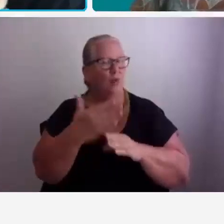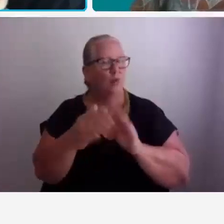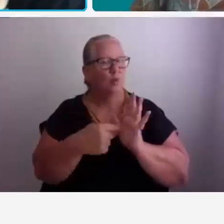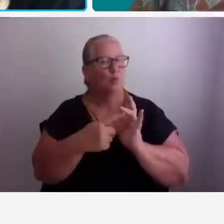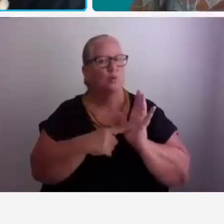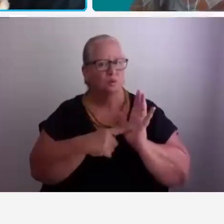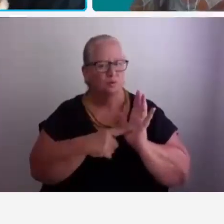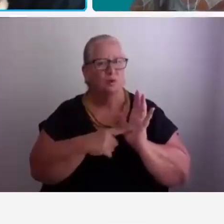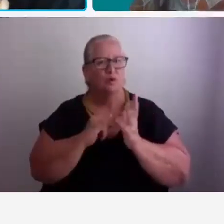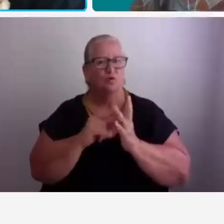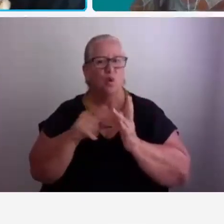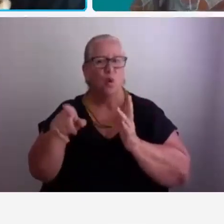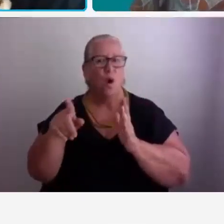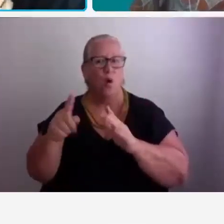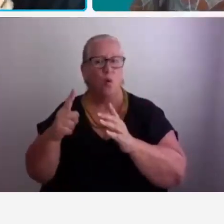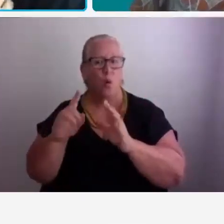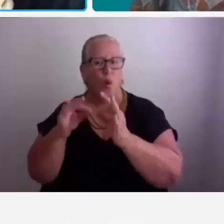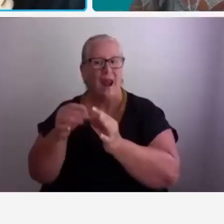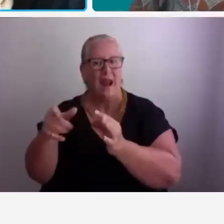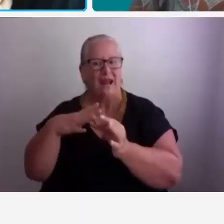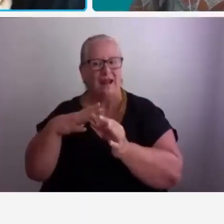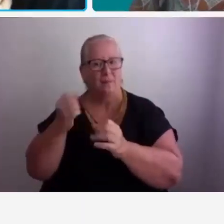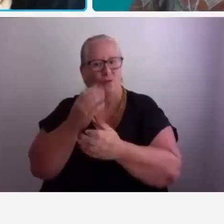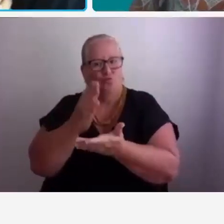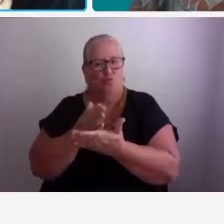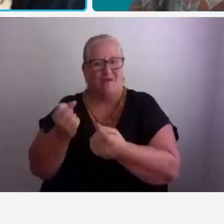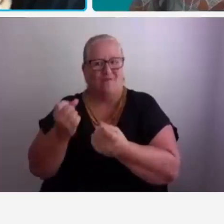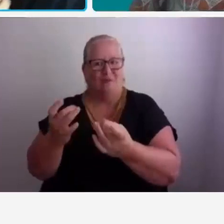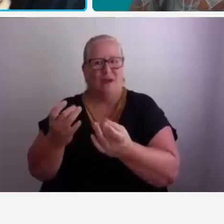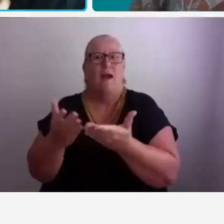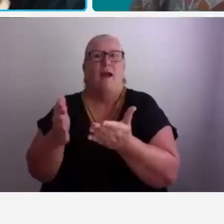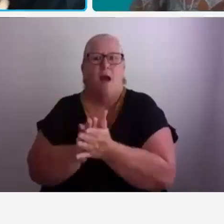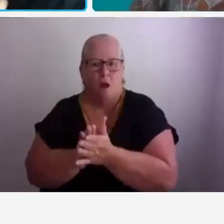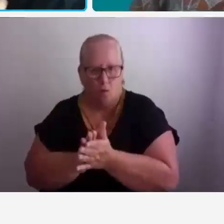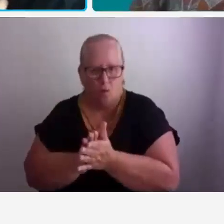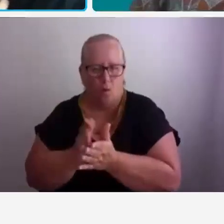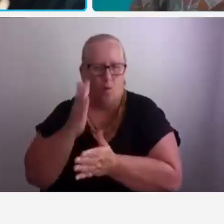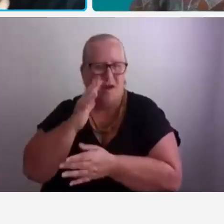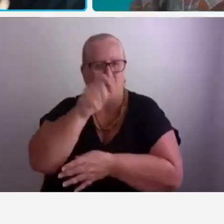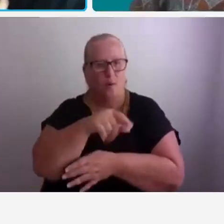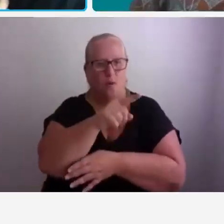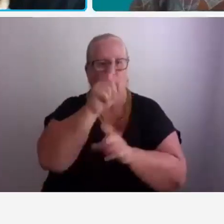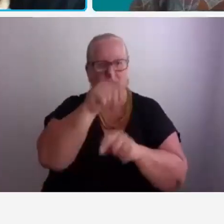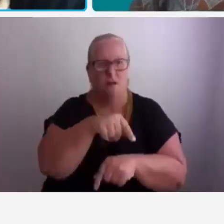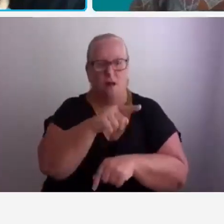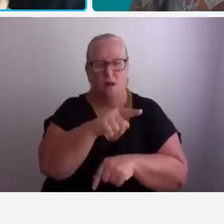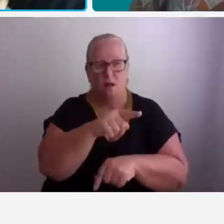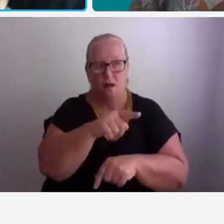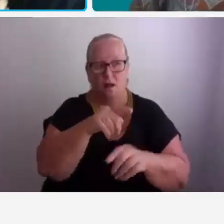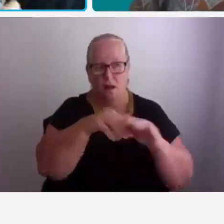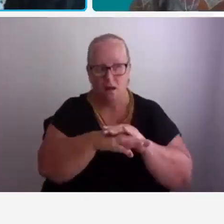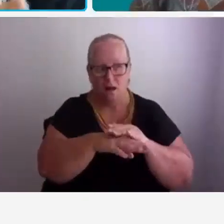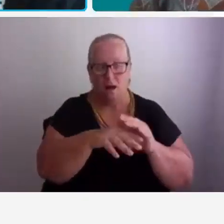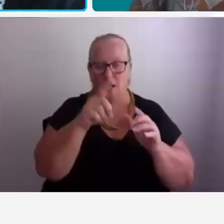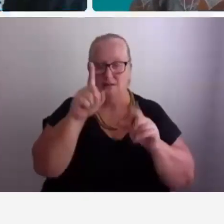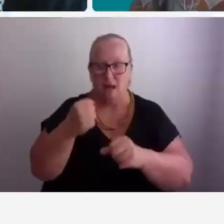will need to be prepared to have their systems in place to once a person is entered, to develop a care plan for that person, because that